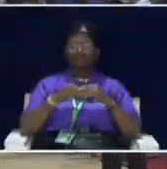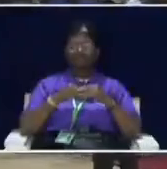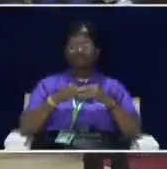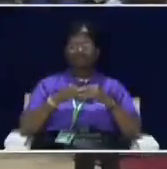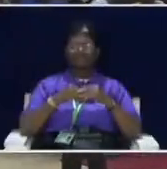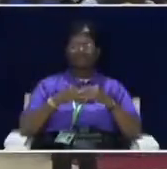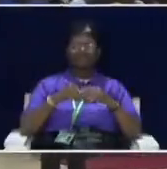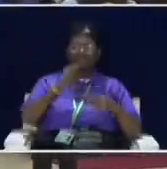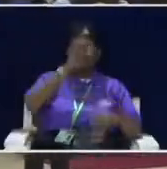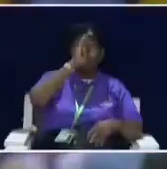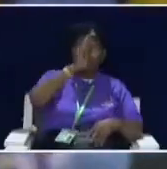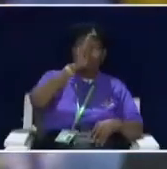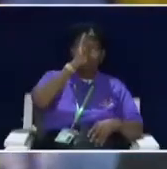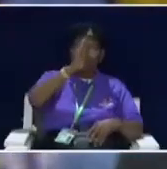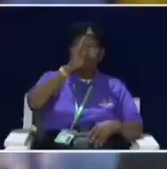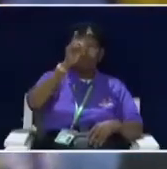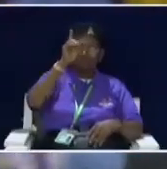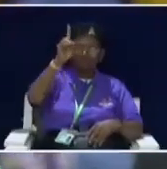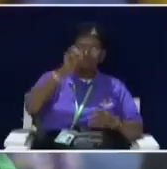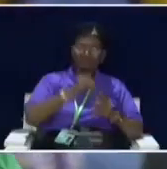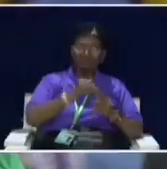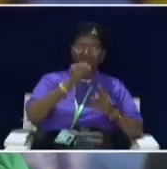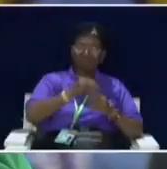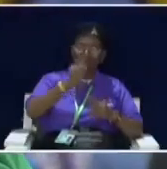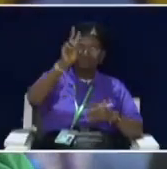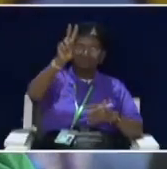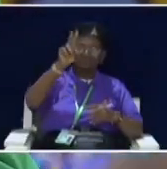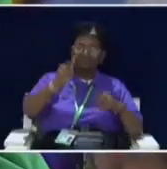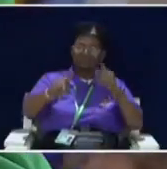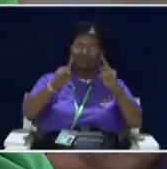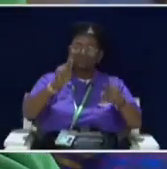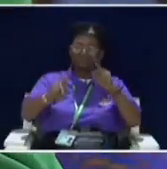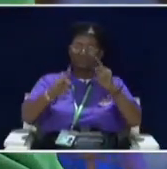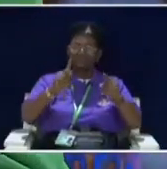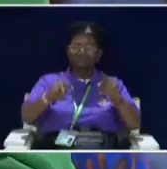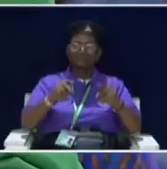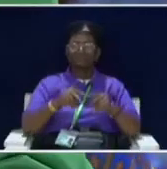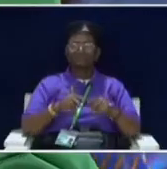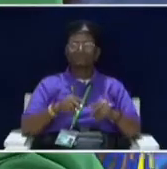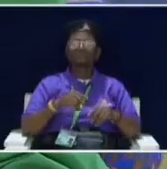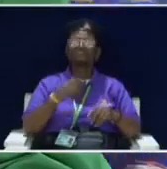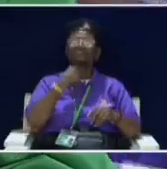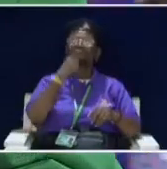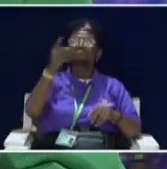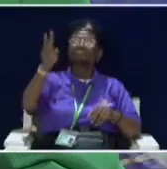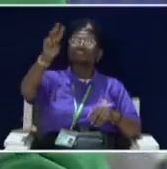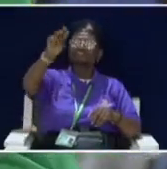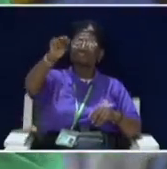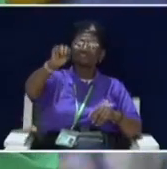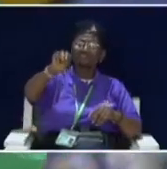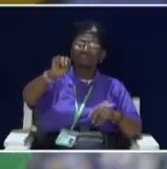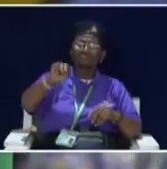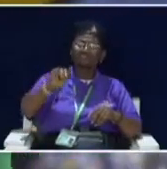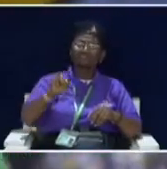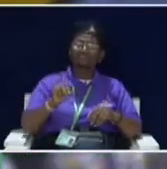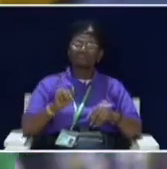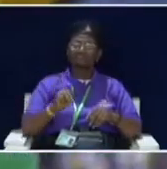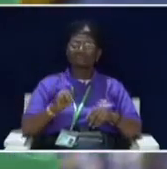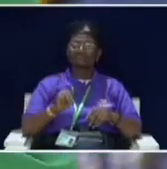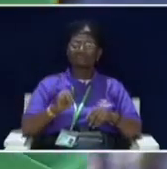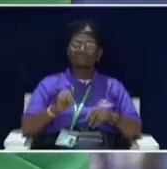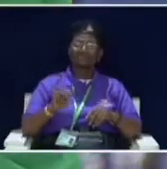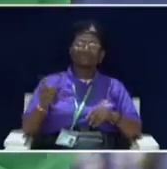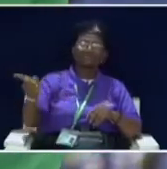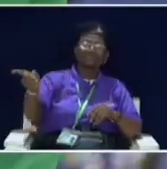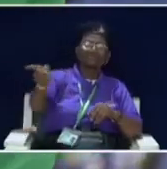Well, shake hands with one or two people. Ẹ bọ́wọ́ lọ́wọ́ ẹnìkan tàbí méjì. Tell them. Kí o sọ fún wọn. You won't